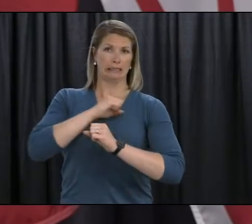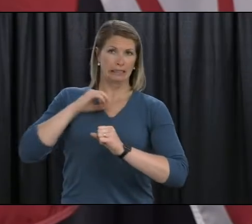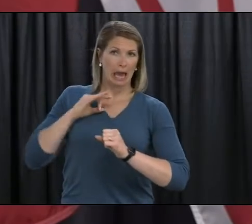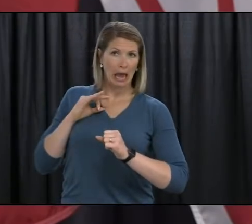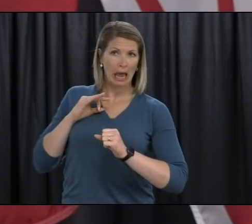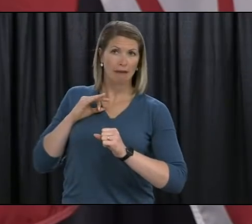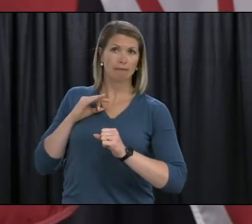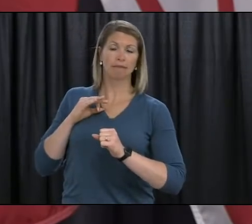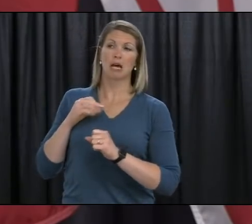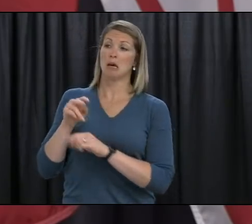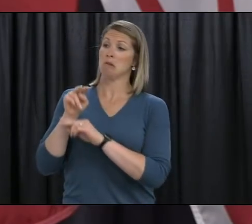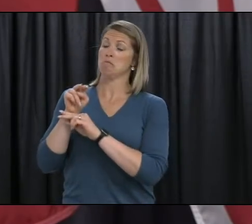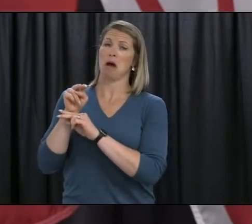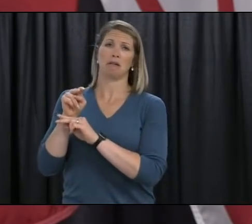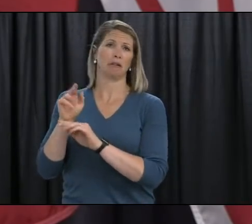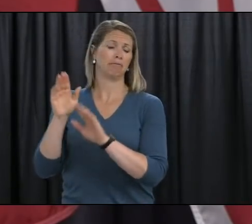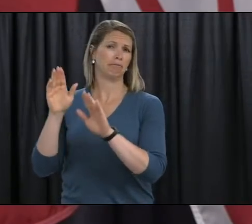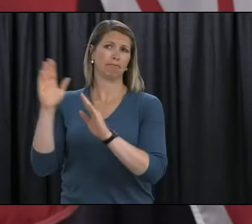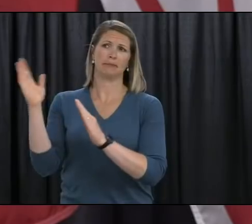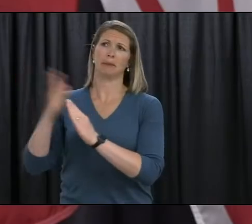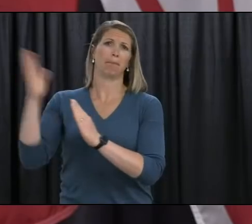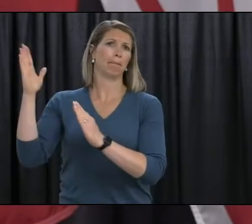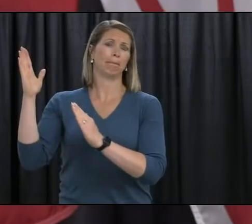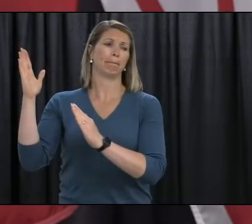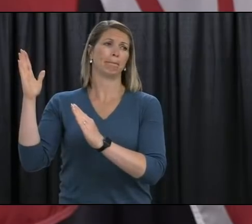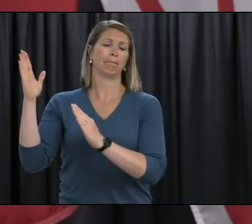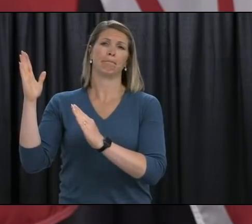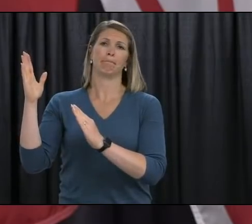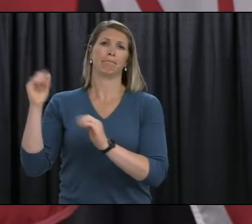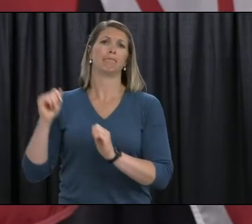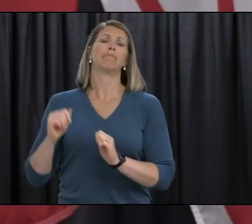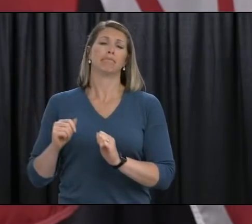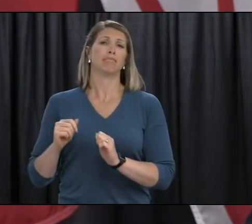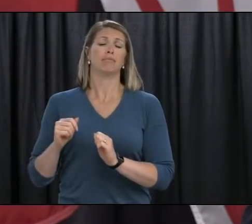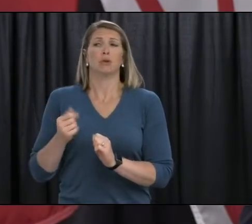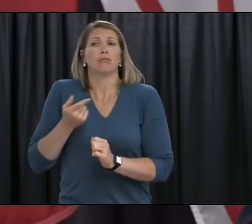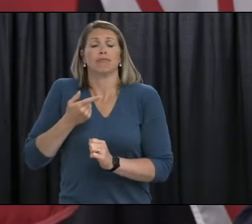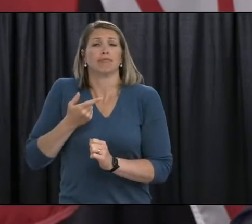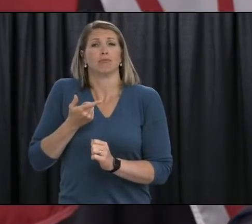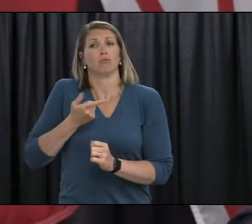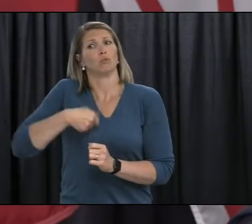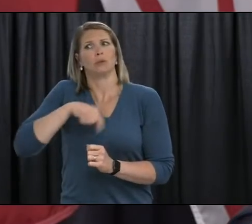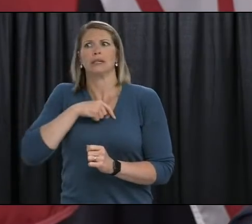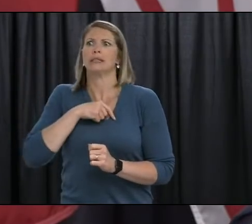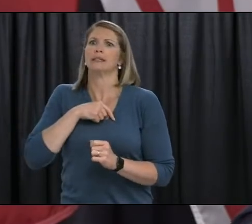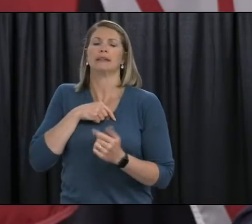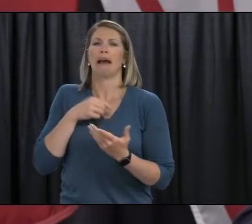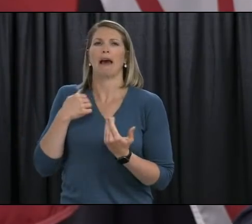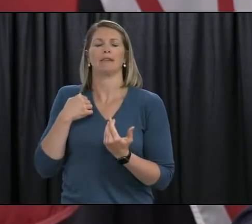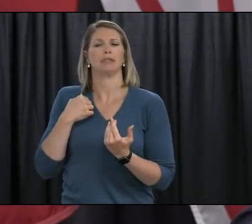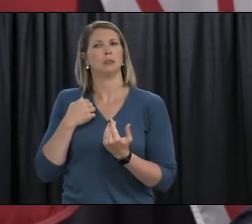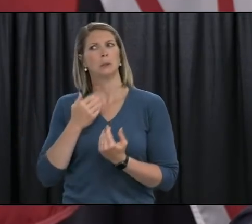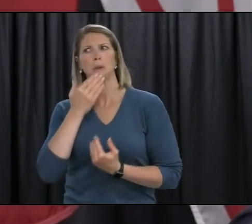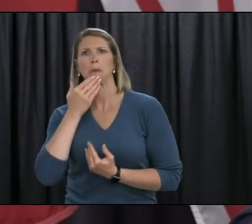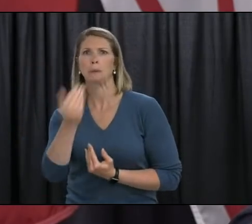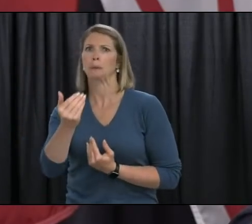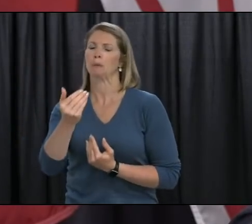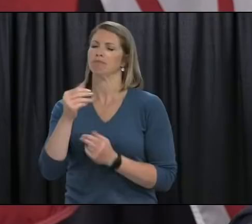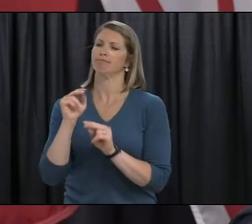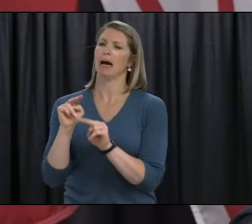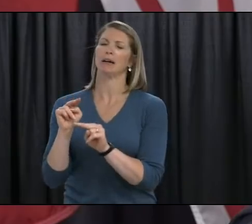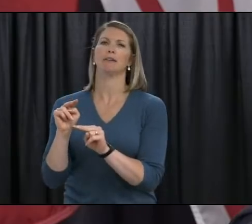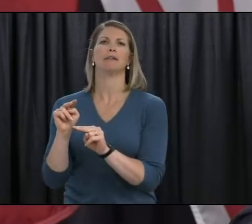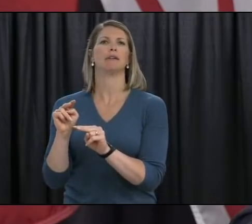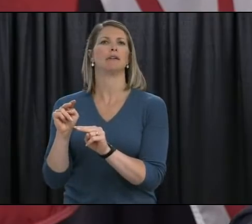and primarily to protect the residents that live in those homes. So there's an aggressive monitoring, aggressive regulations that are put